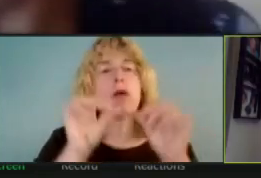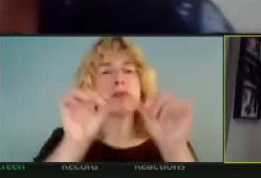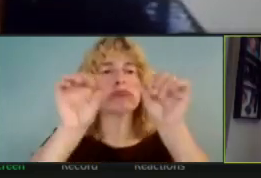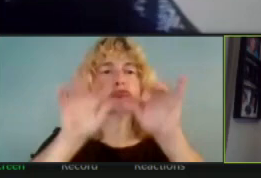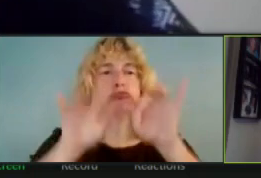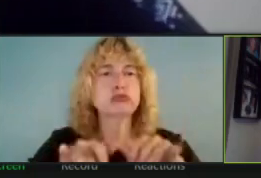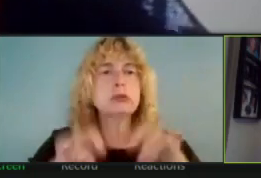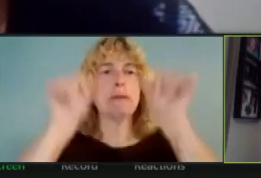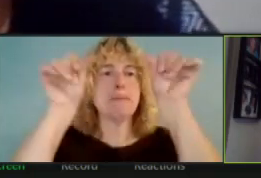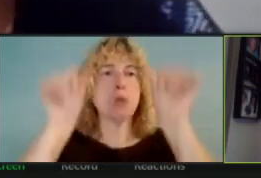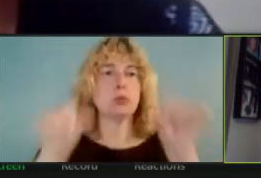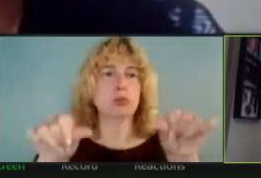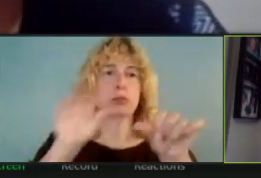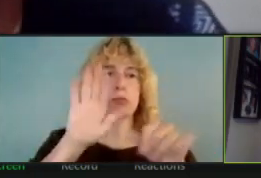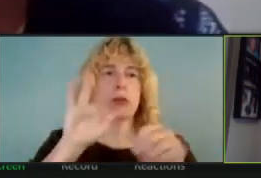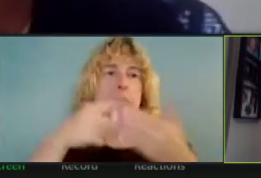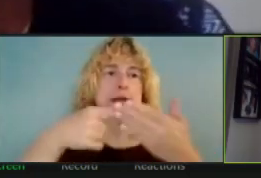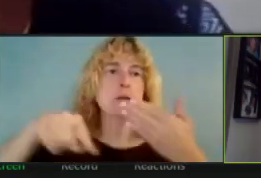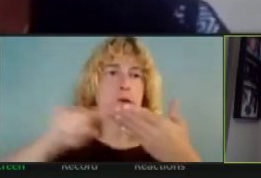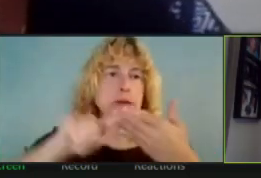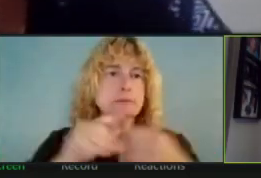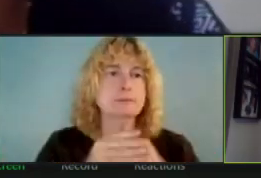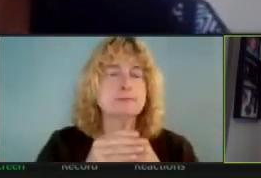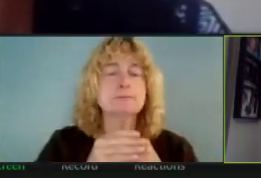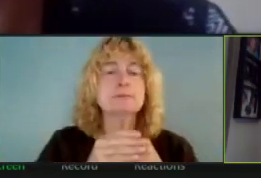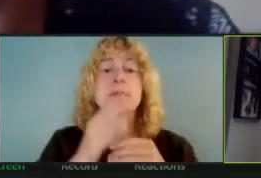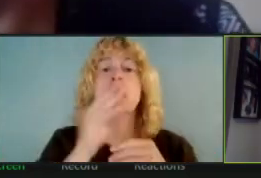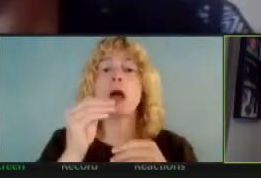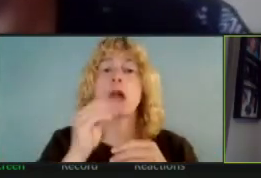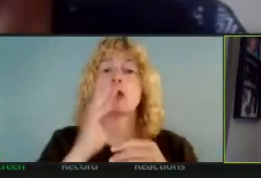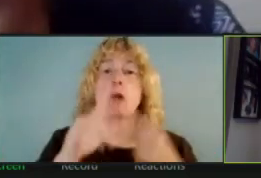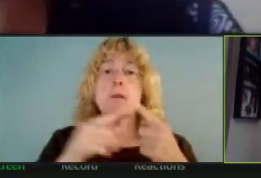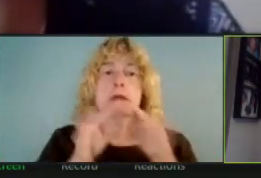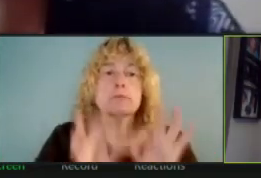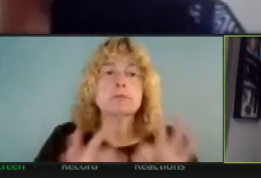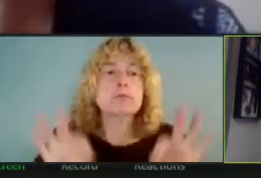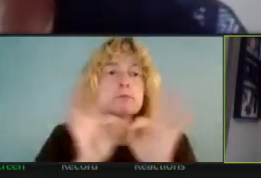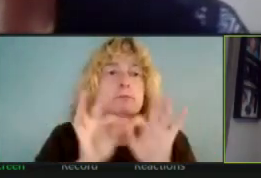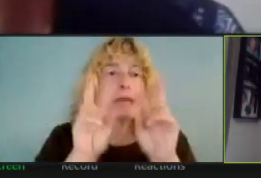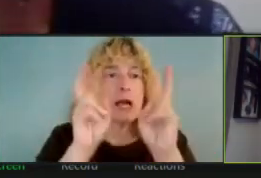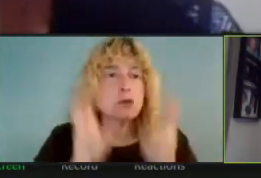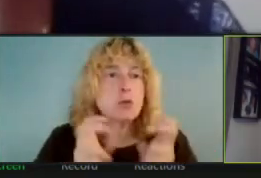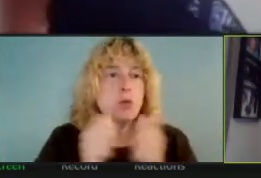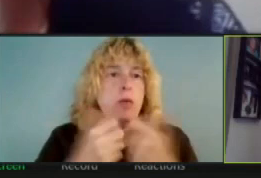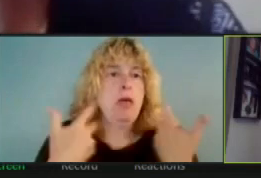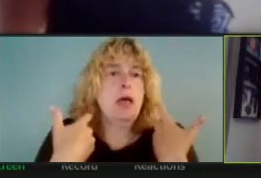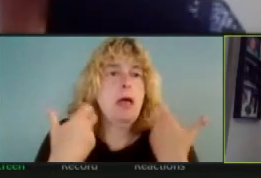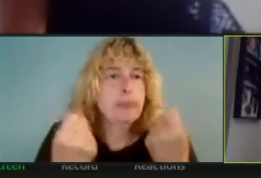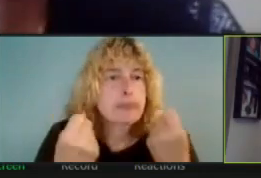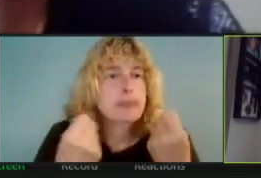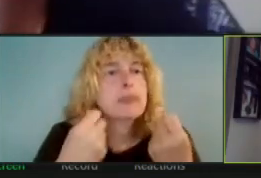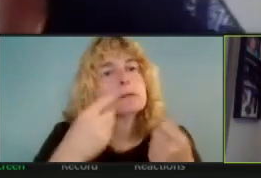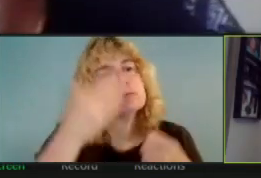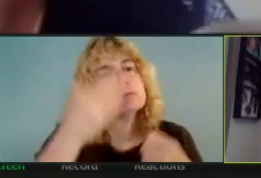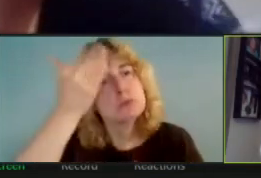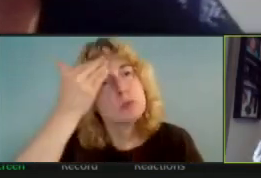program from talking about all these critical issues around health. We know we want to understand these concepts like